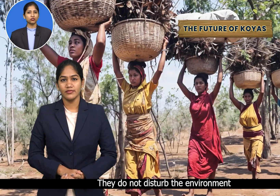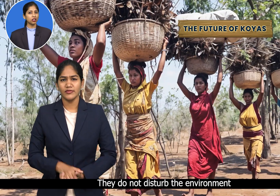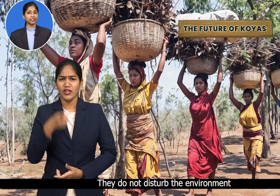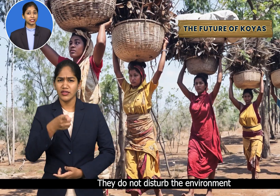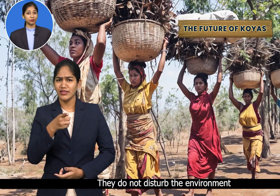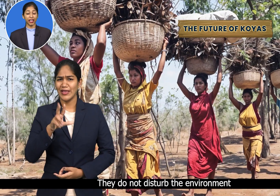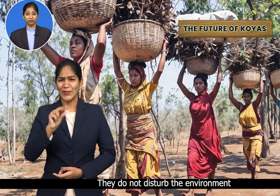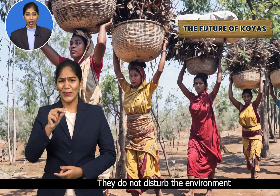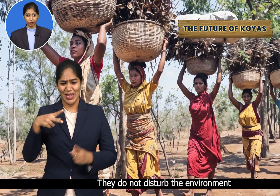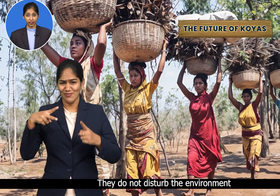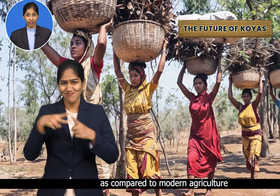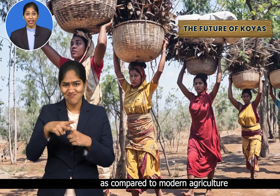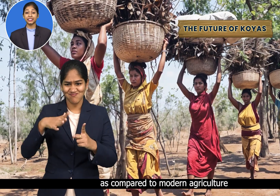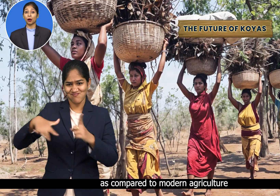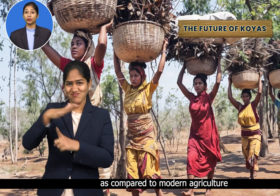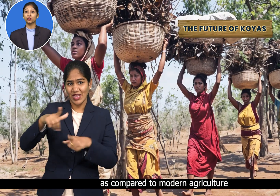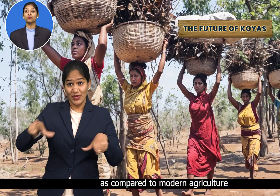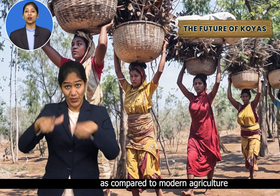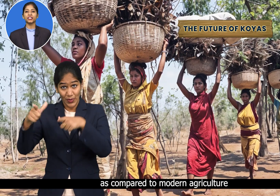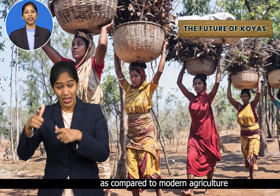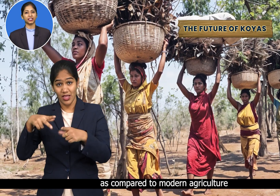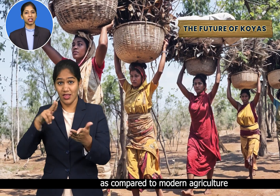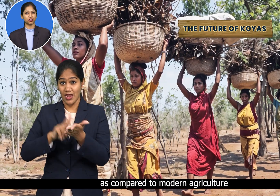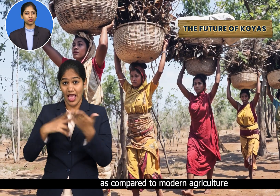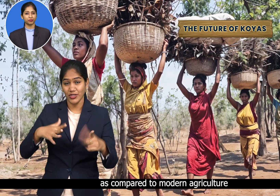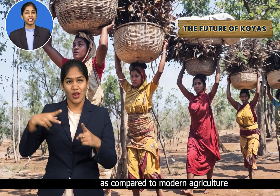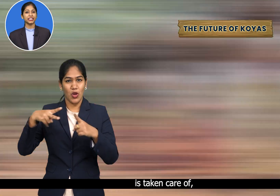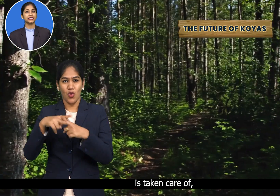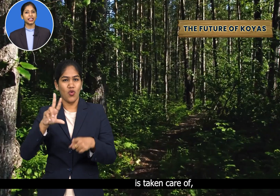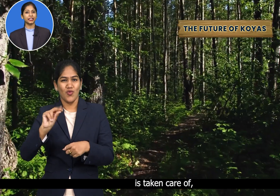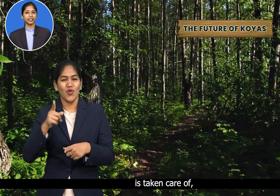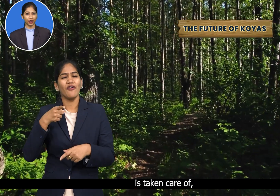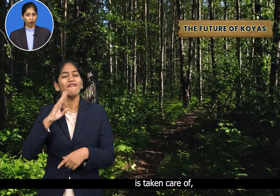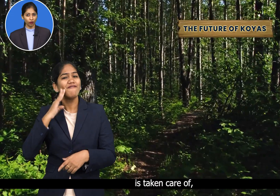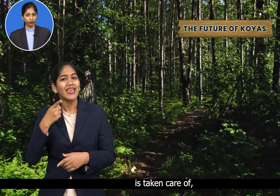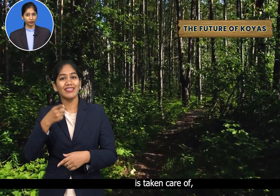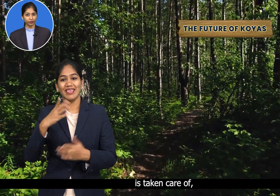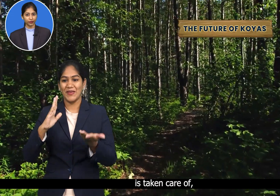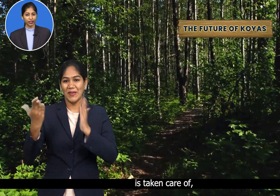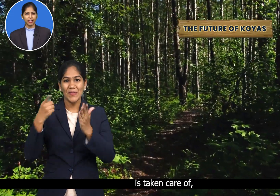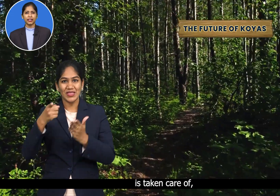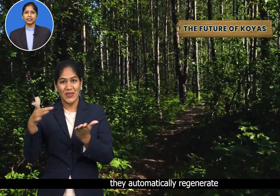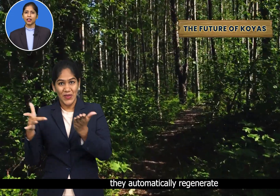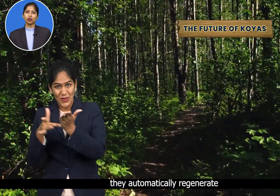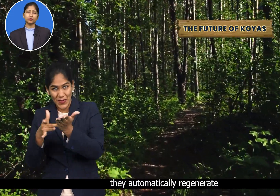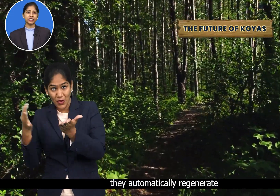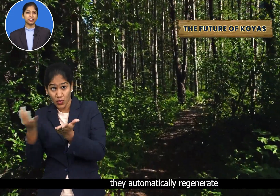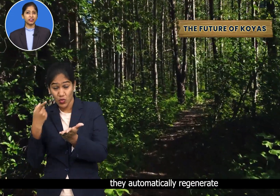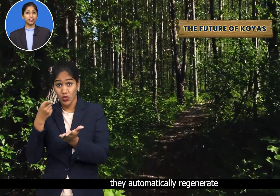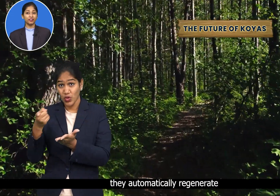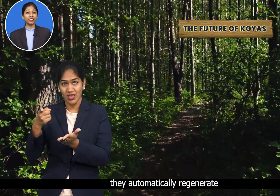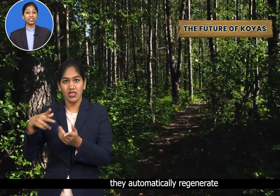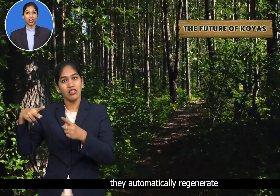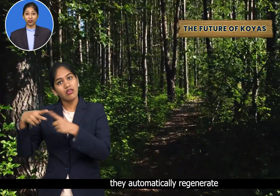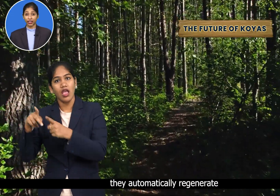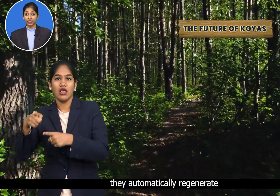They do not disturb the environment as compared to modern agriculture is taken care of. They